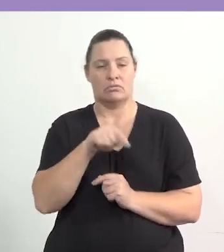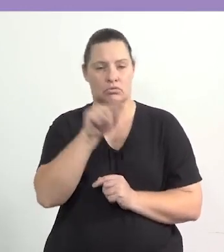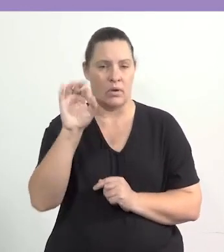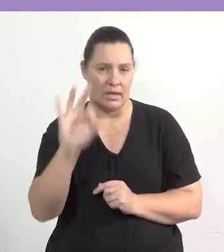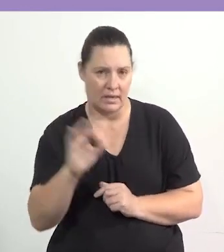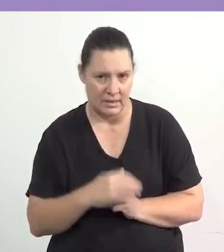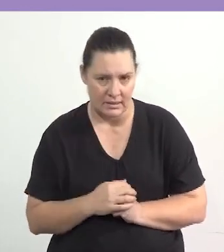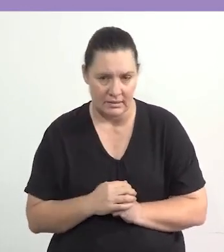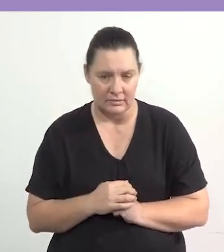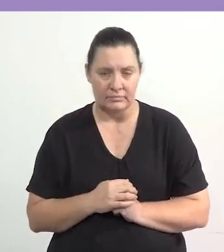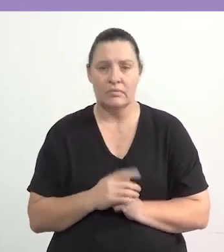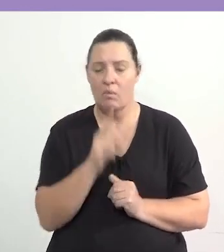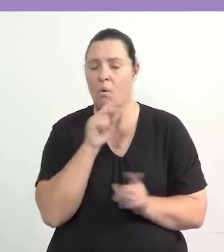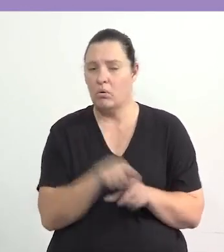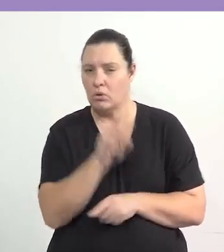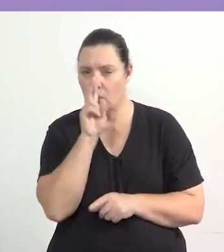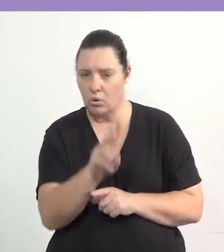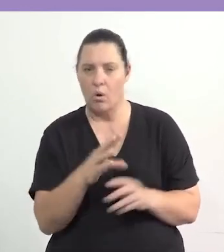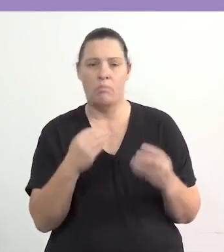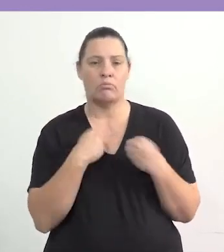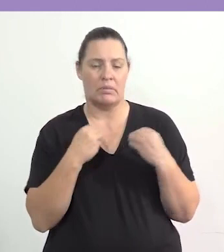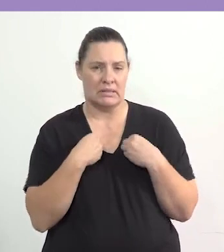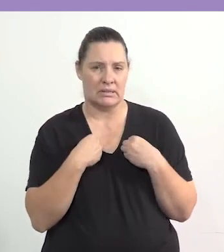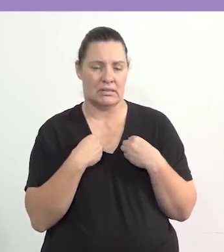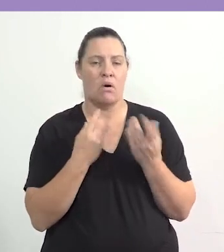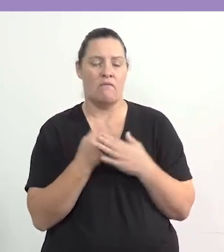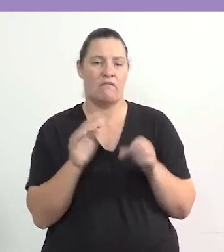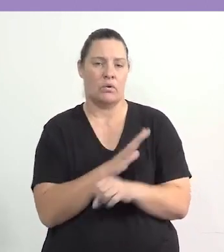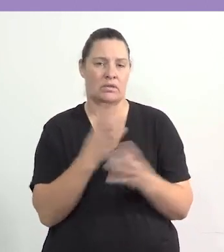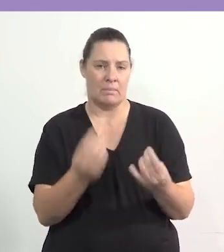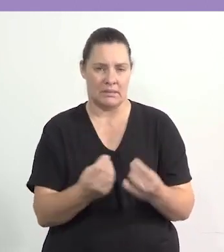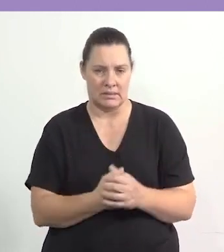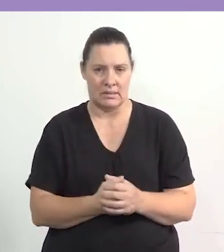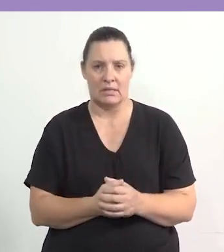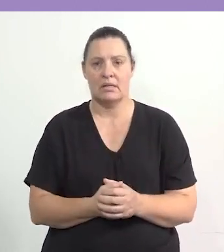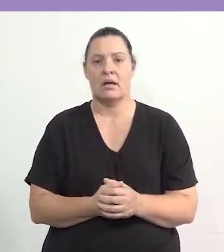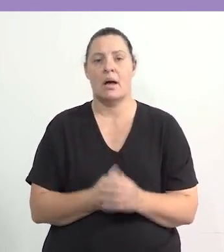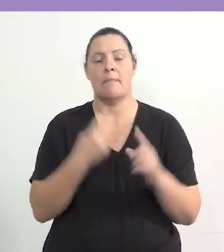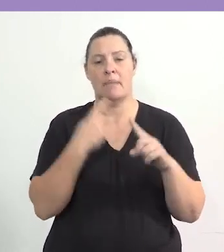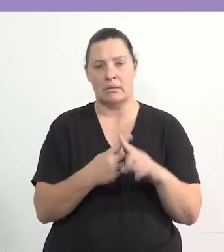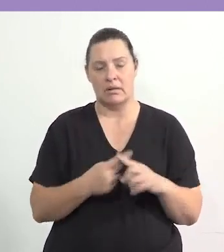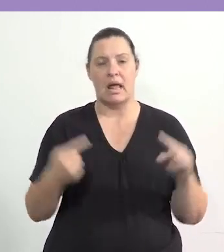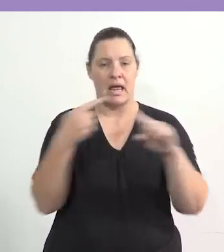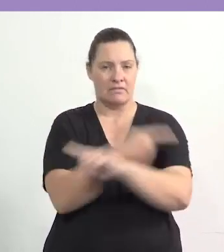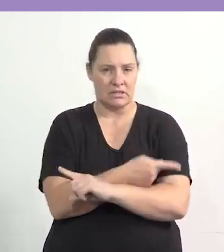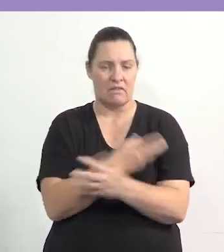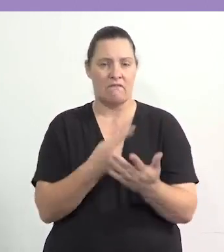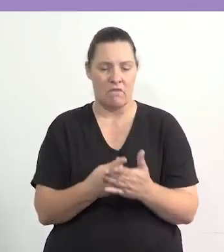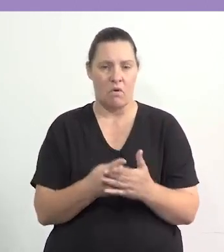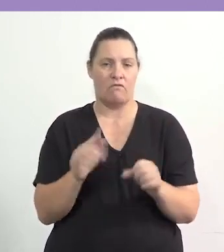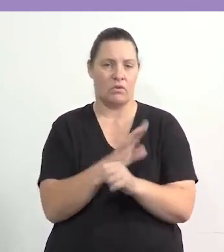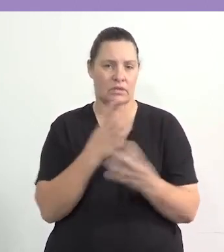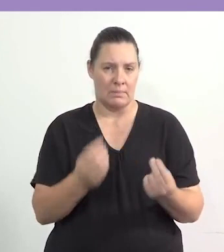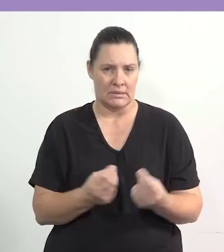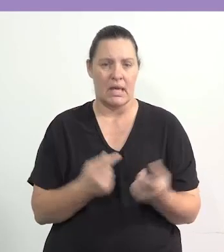integers. We are also going to be looking at properties of integers. So that is the multiplicative inverse for